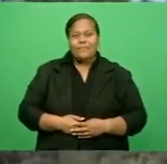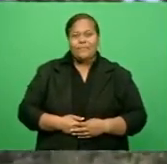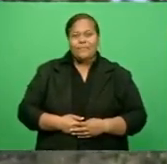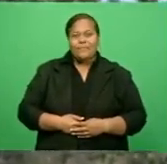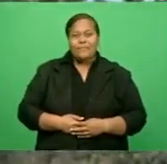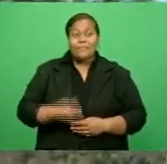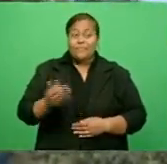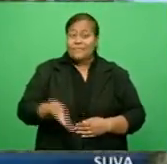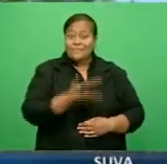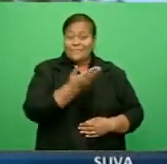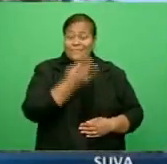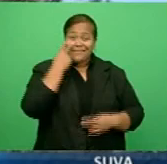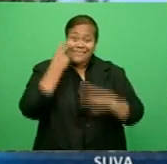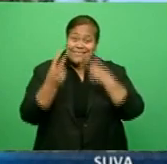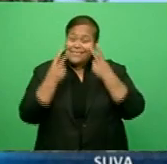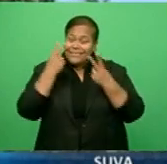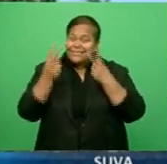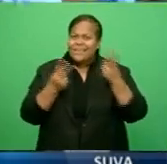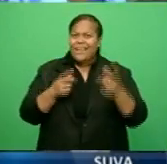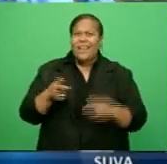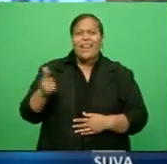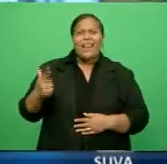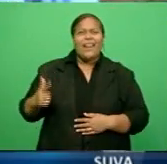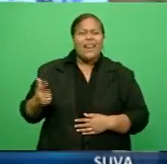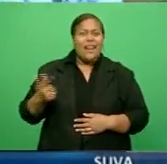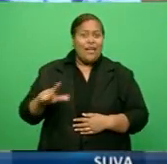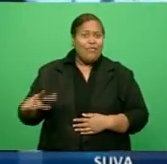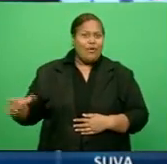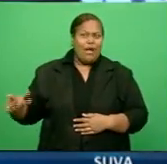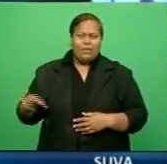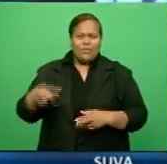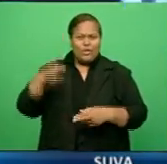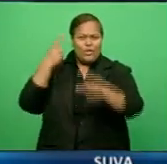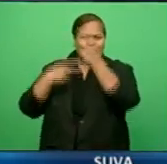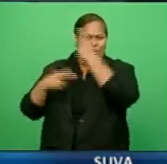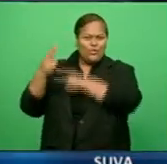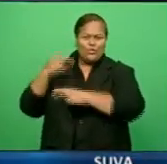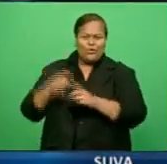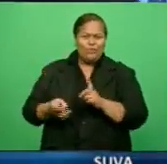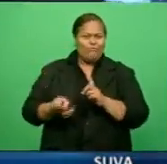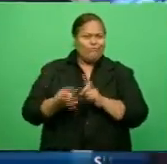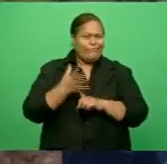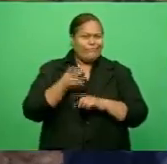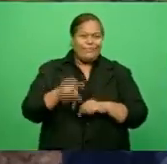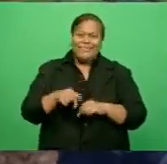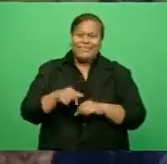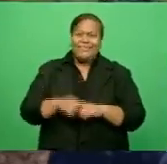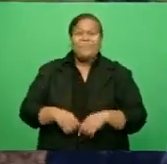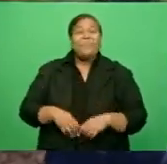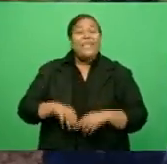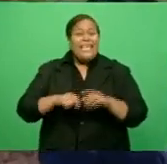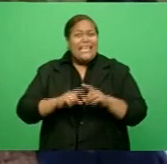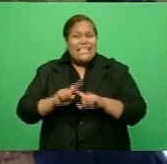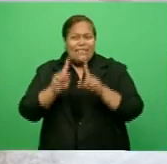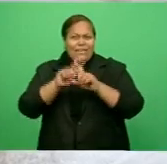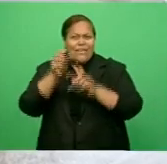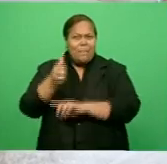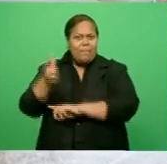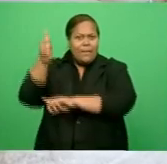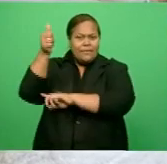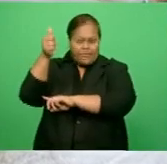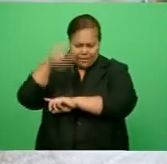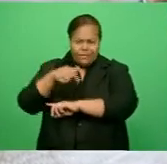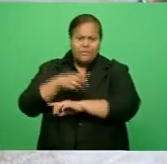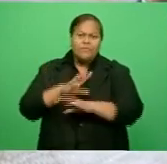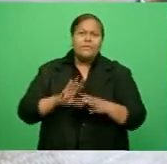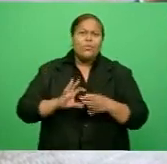This visit to Levuka was labelled a historical occasion with a number of ambassadors to Fiji accompanying the Minister for Economy on the